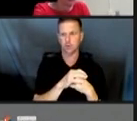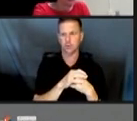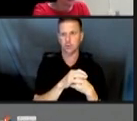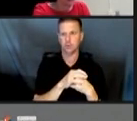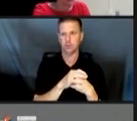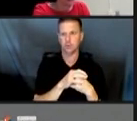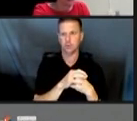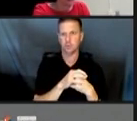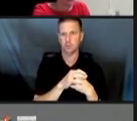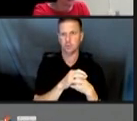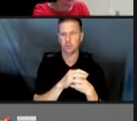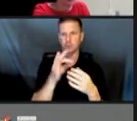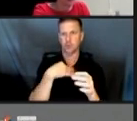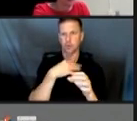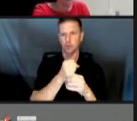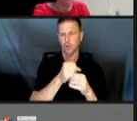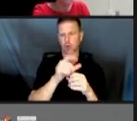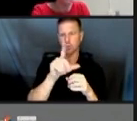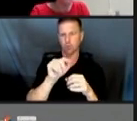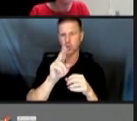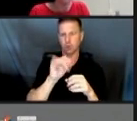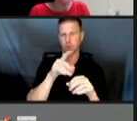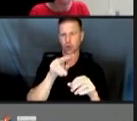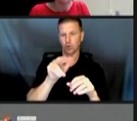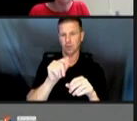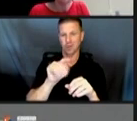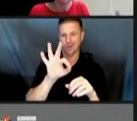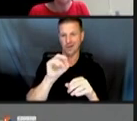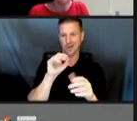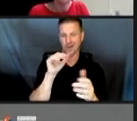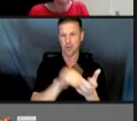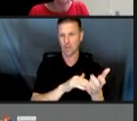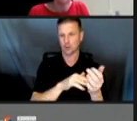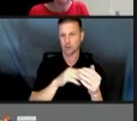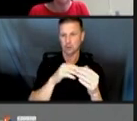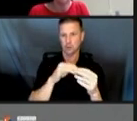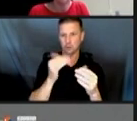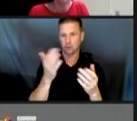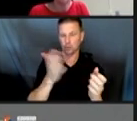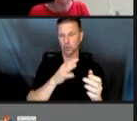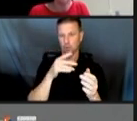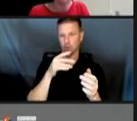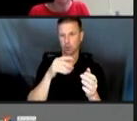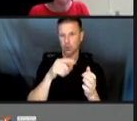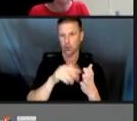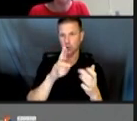And if we create 20 units, we're looking at like $90,000 for bringing an affordable